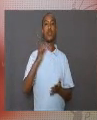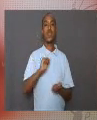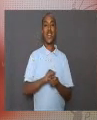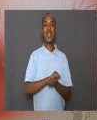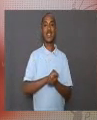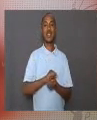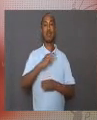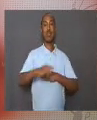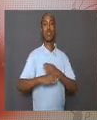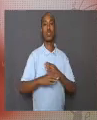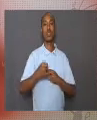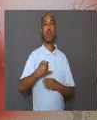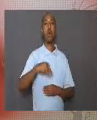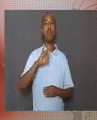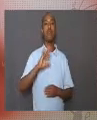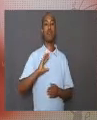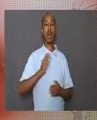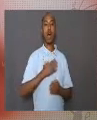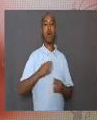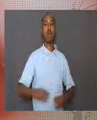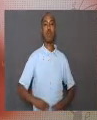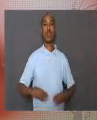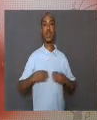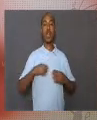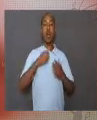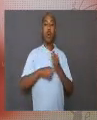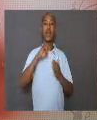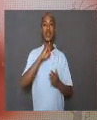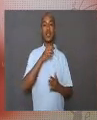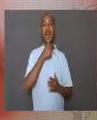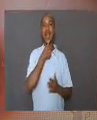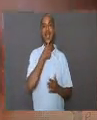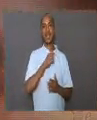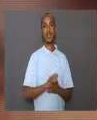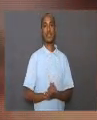our bodies. But what is an acid?